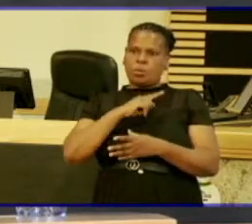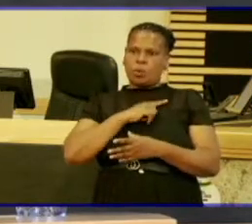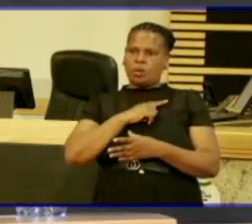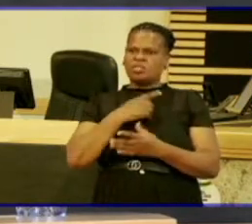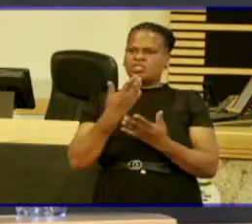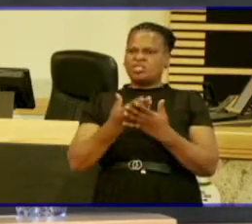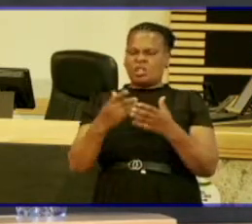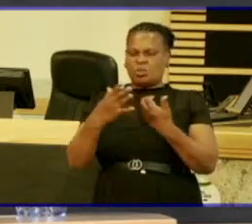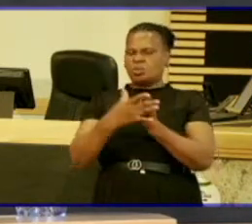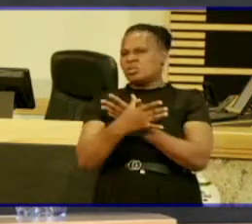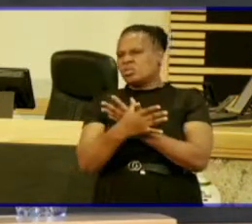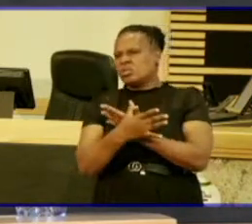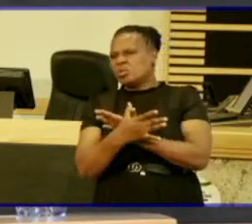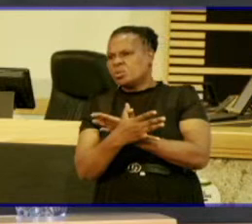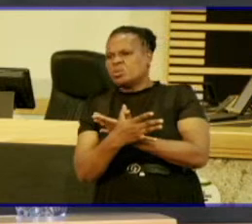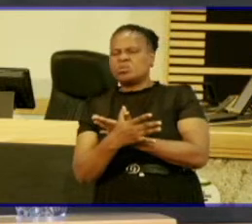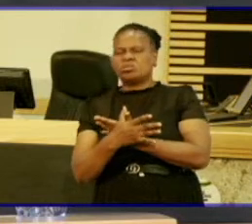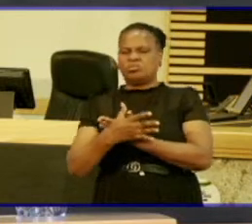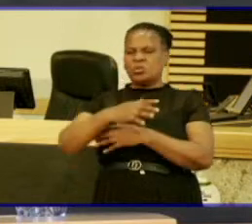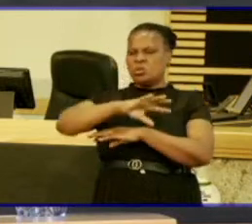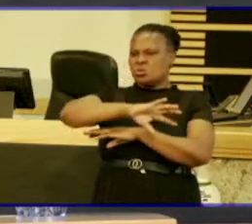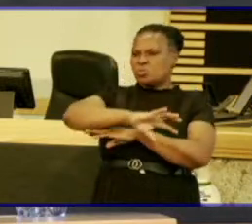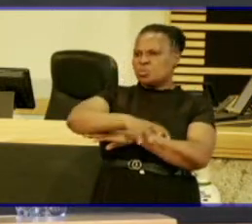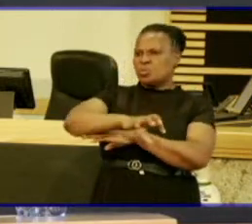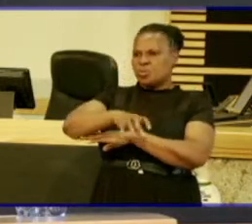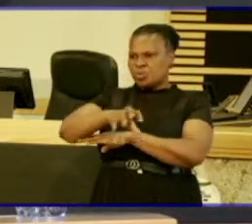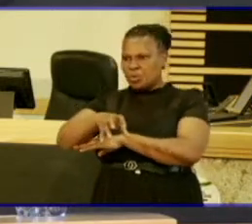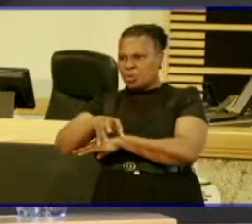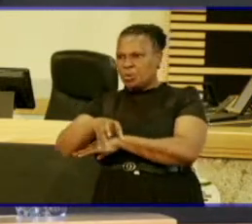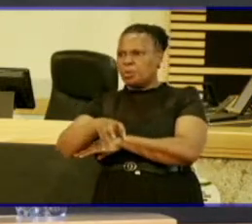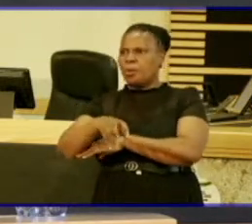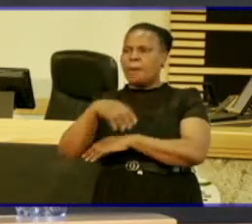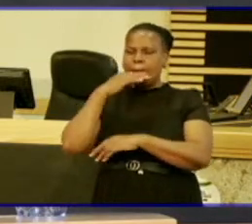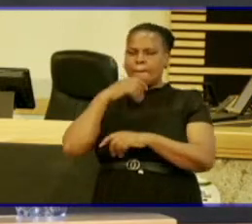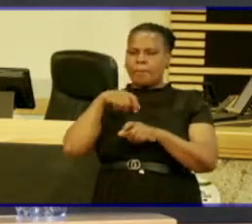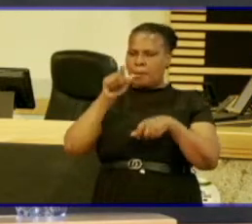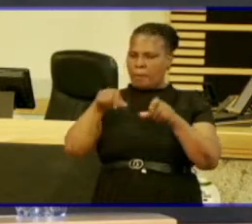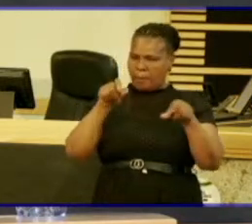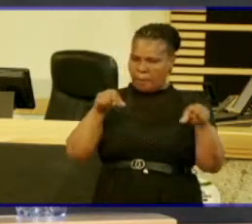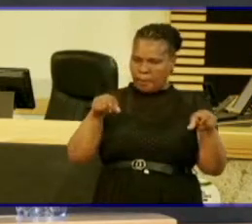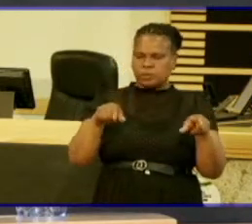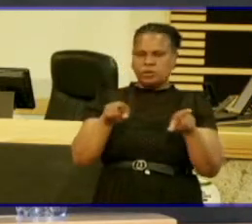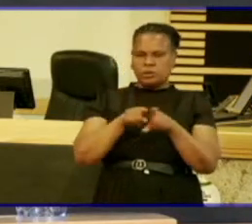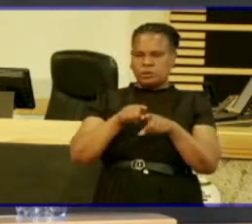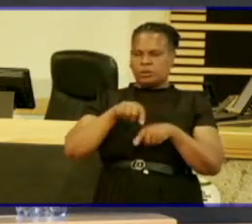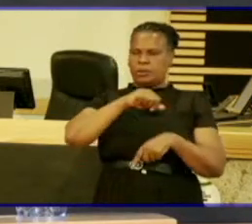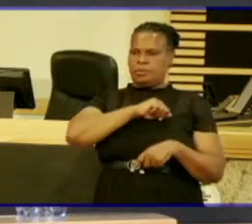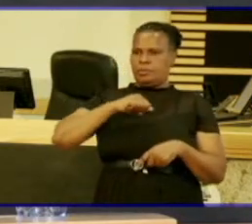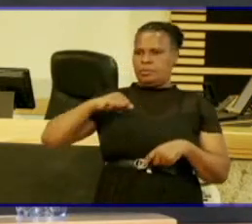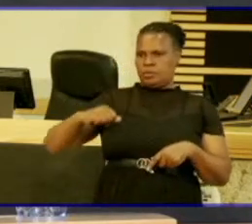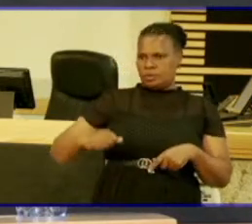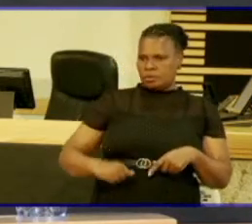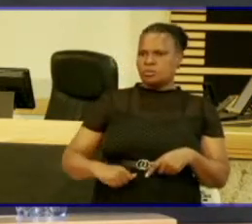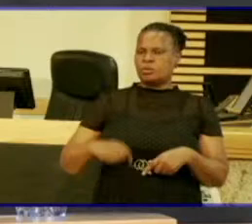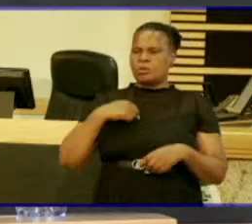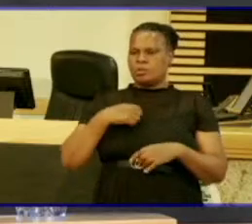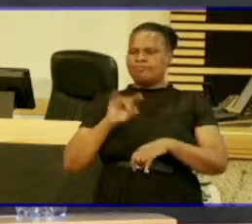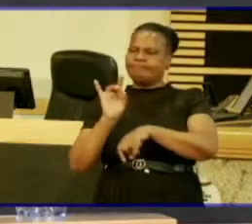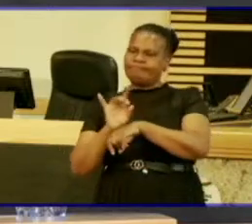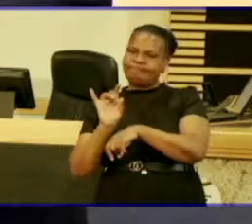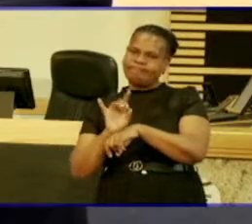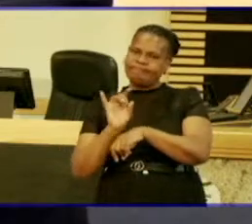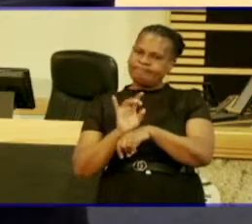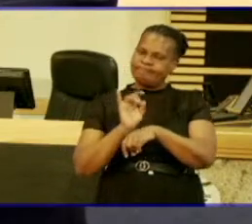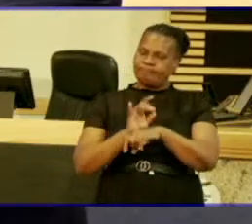Germany, Zhejiang province in the People's Republic of China have continued to advance the priorities